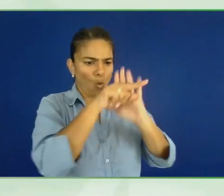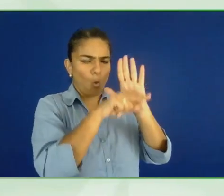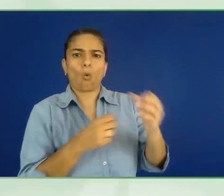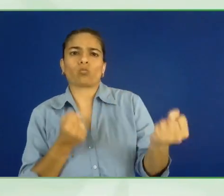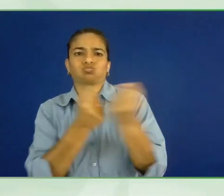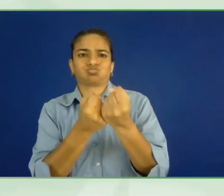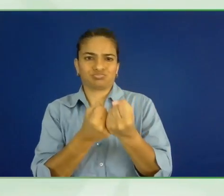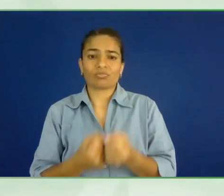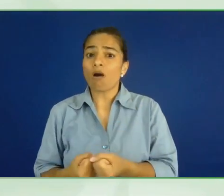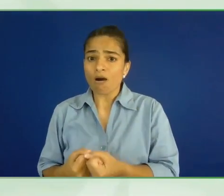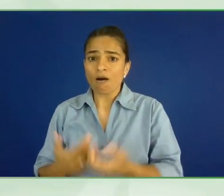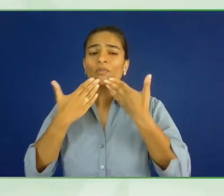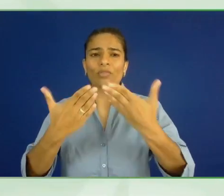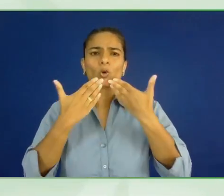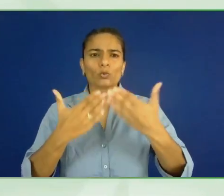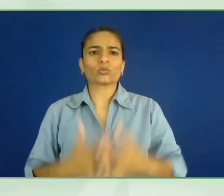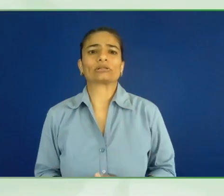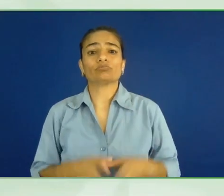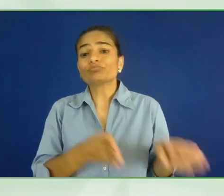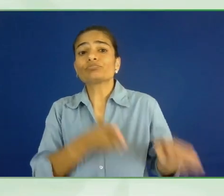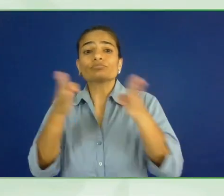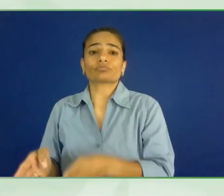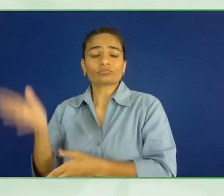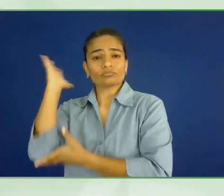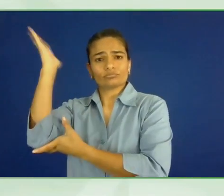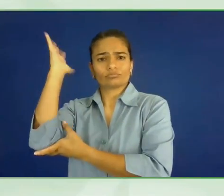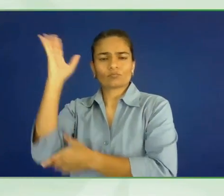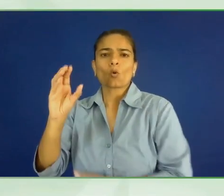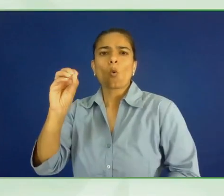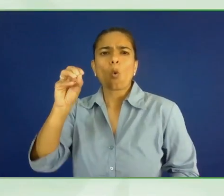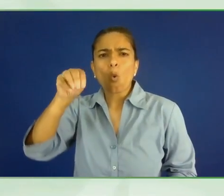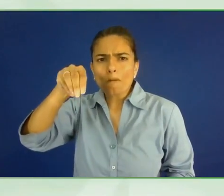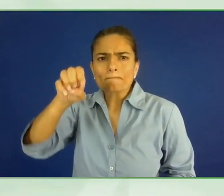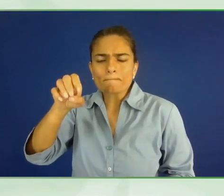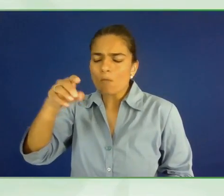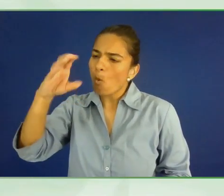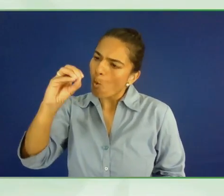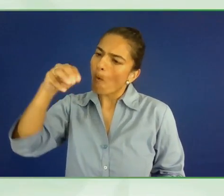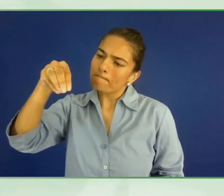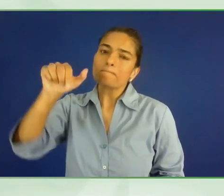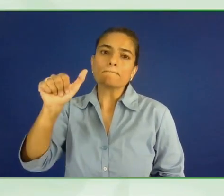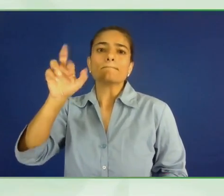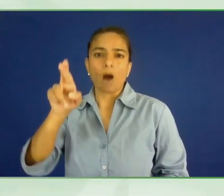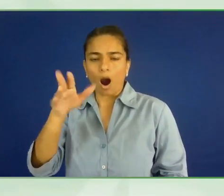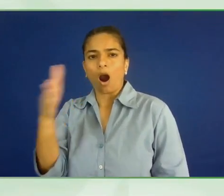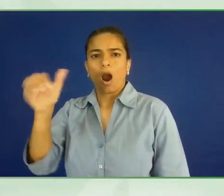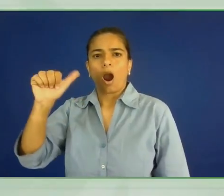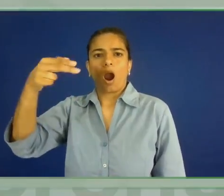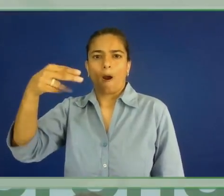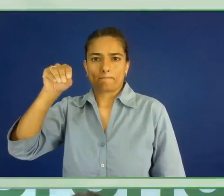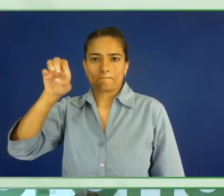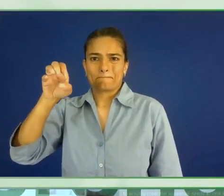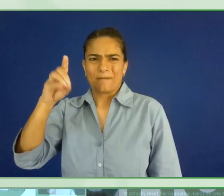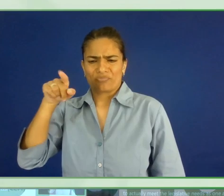Omair Ahmad, Network of Organizations Working with Persons with Disabilities, Pakistan. Let's go,